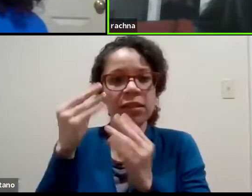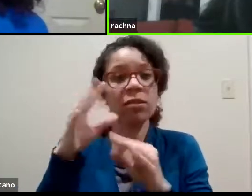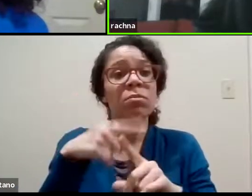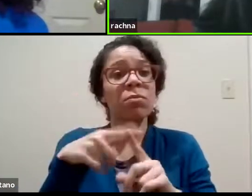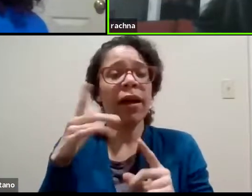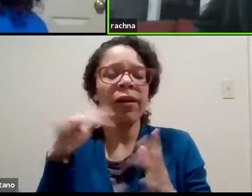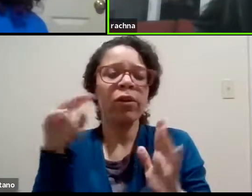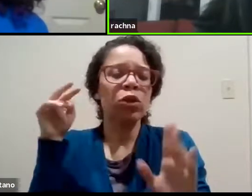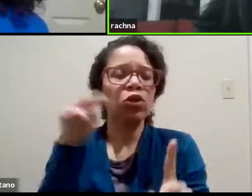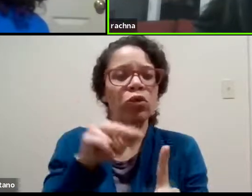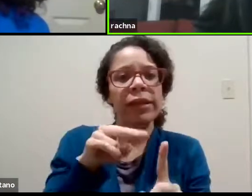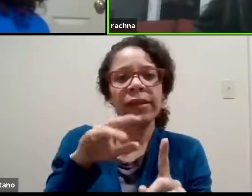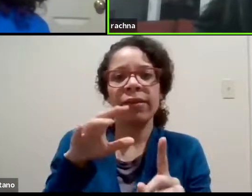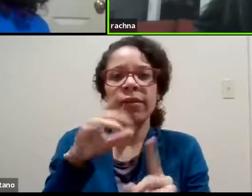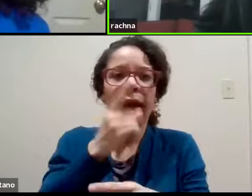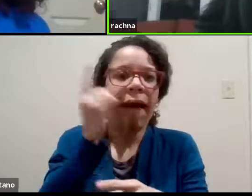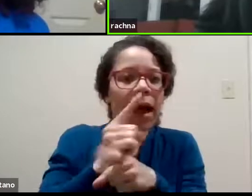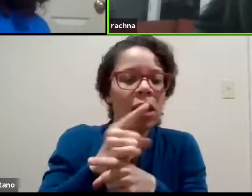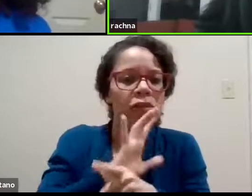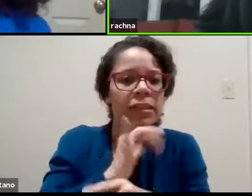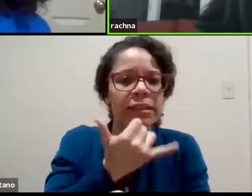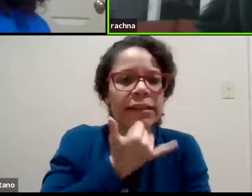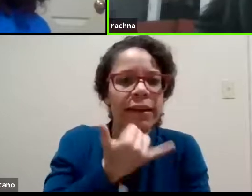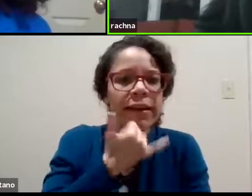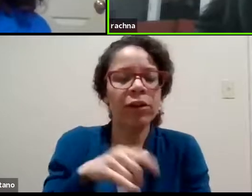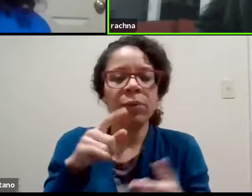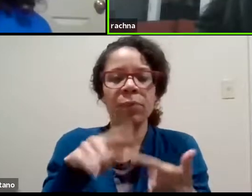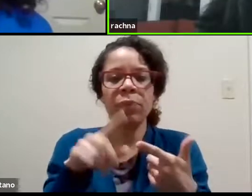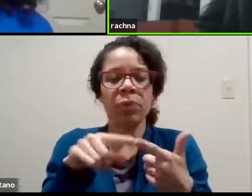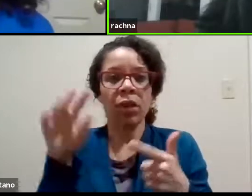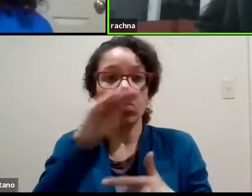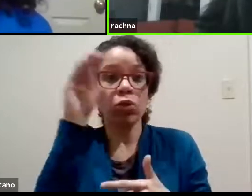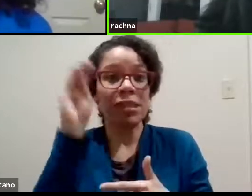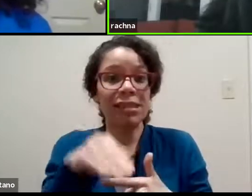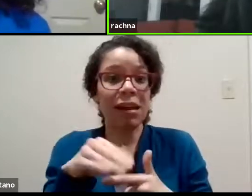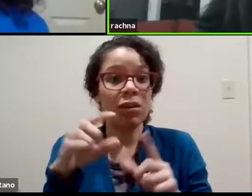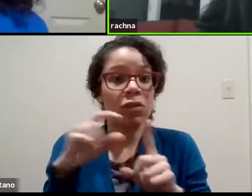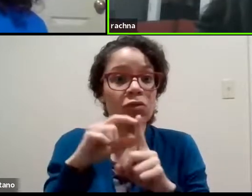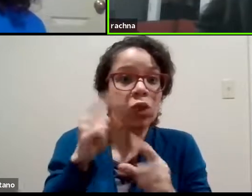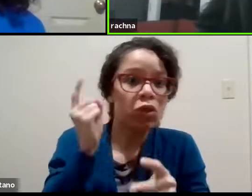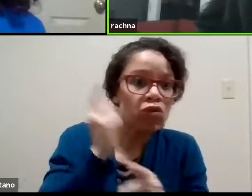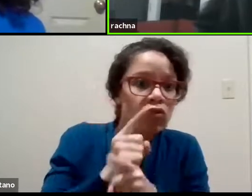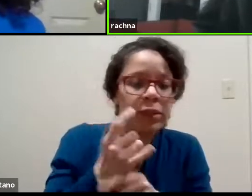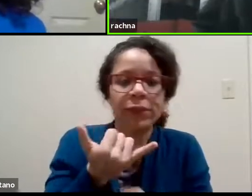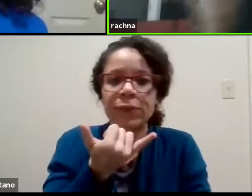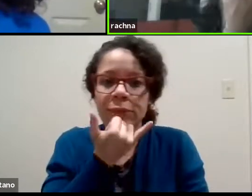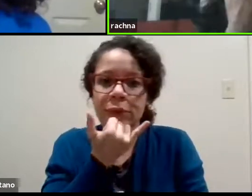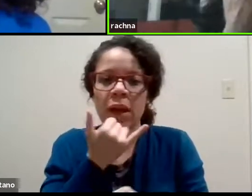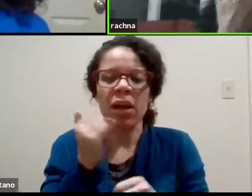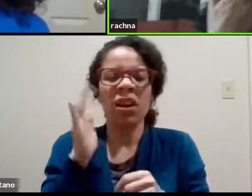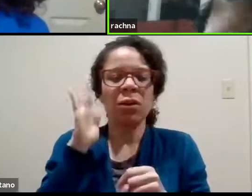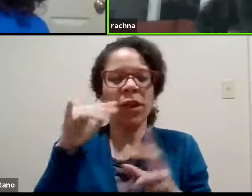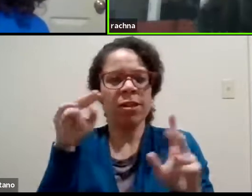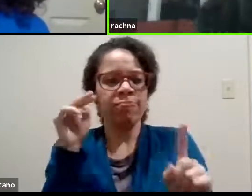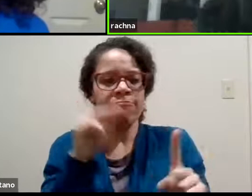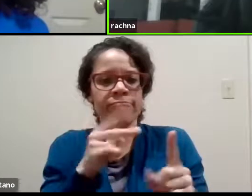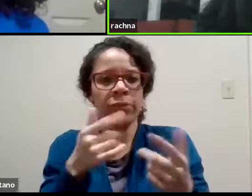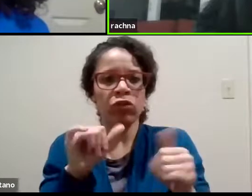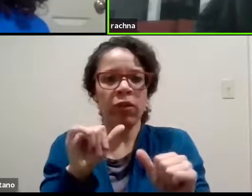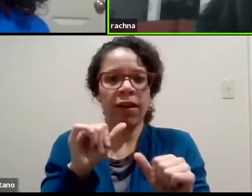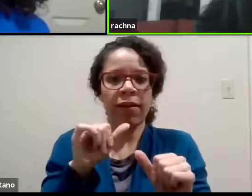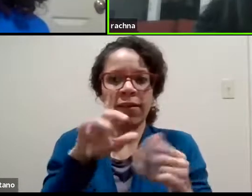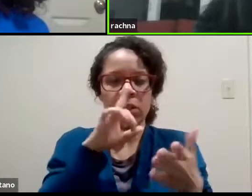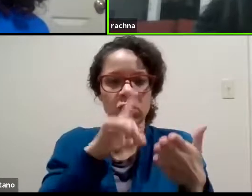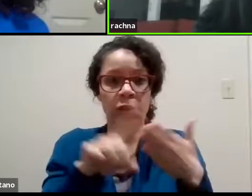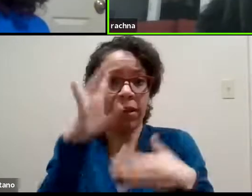would be looking at accuracy errors. They'd be looking at percentage of words correct and incorrect. They'd be looking to see if comprehension